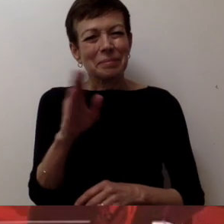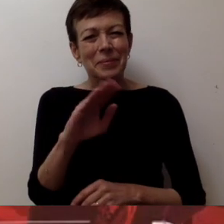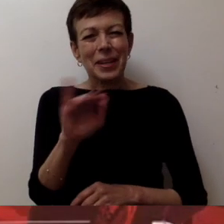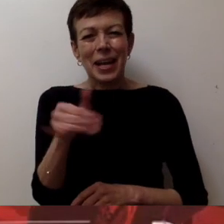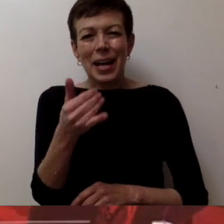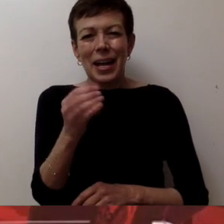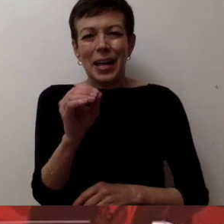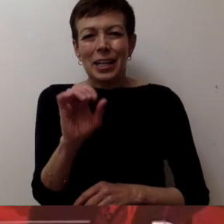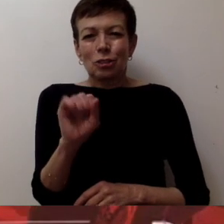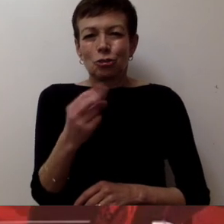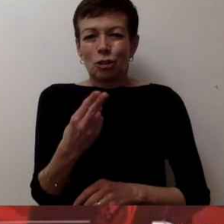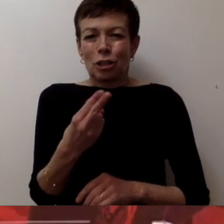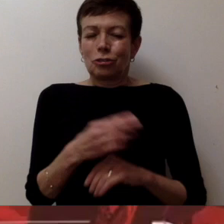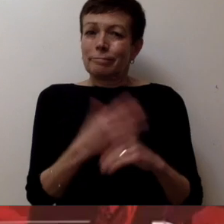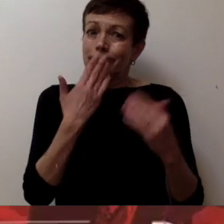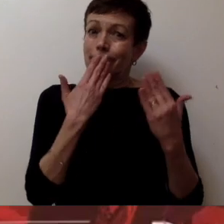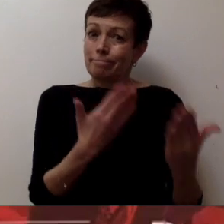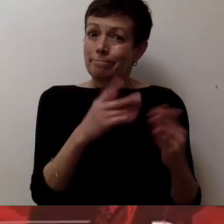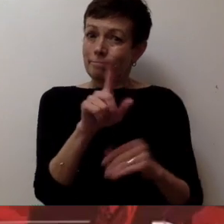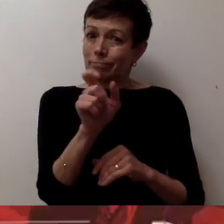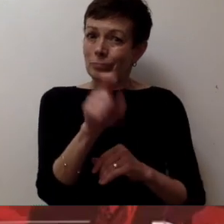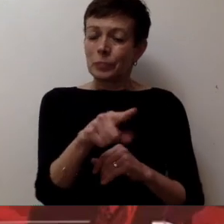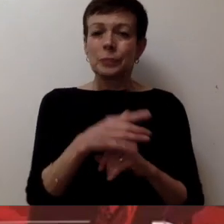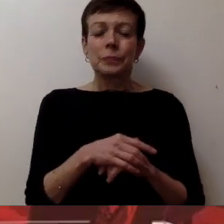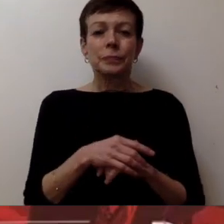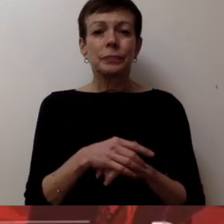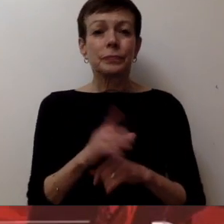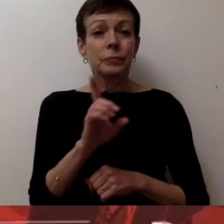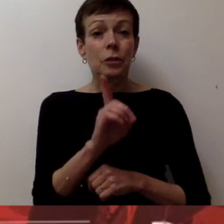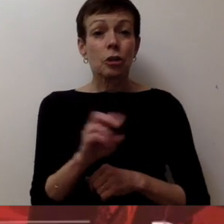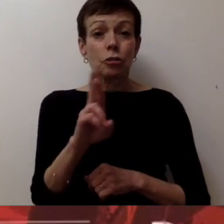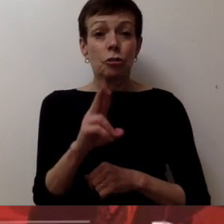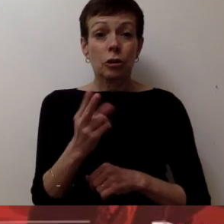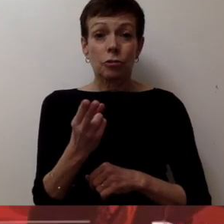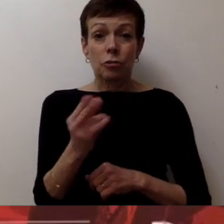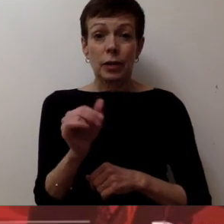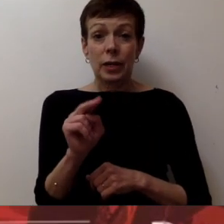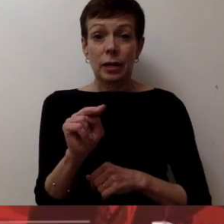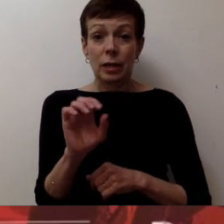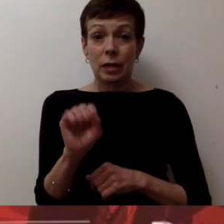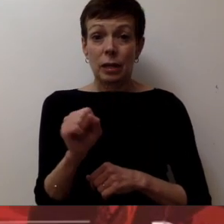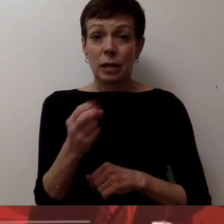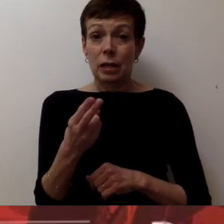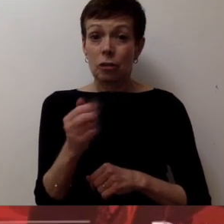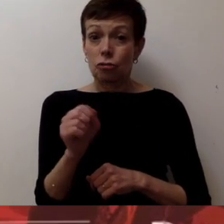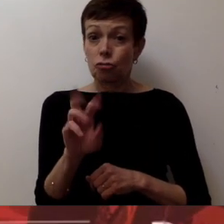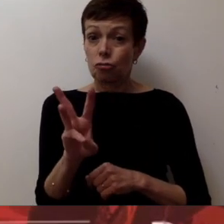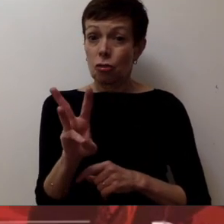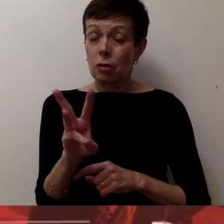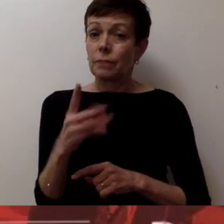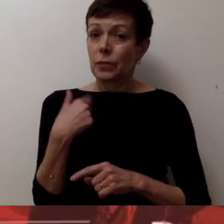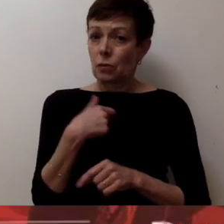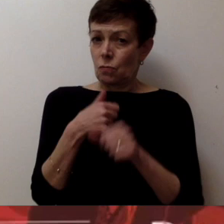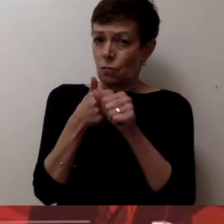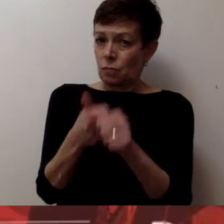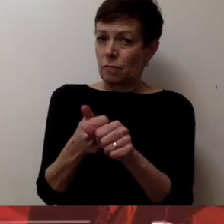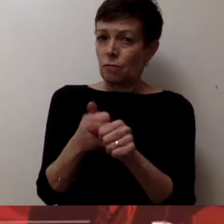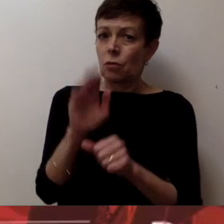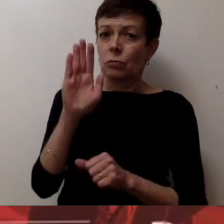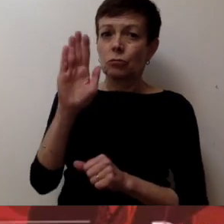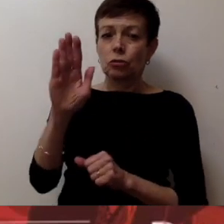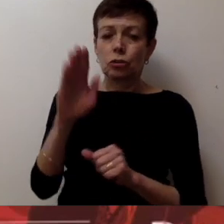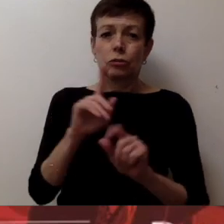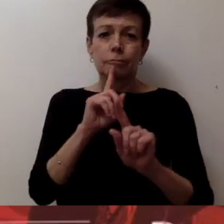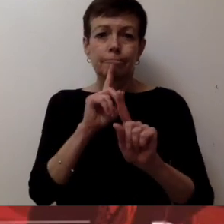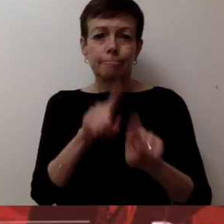Hi Josh, thanks for that question. So Dr. Hinshaw is our source of information when it comes to these types of